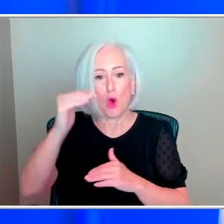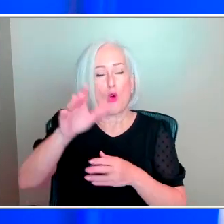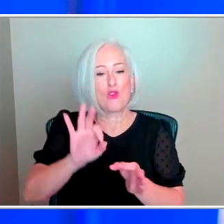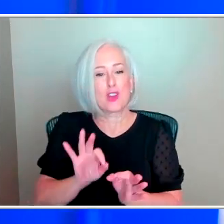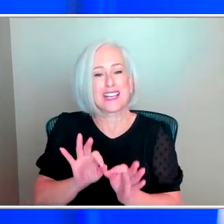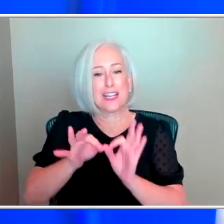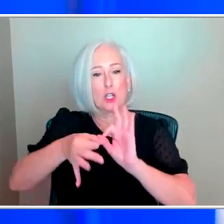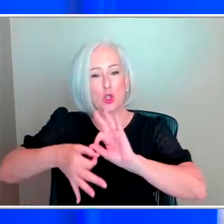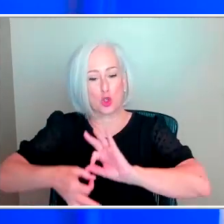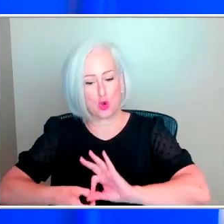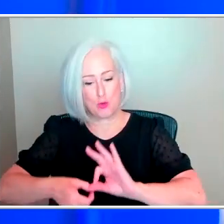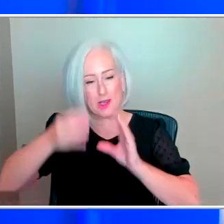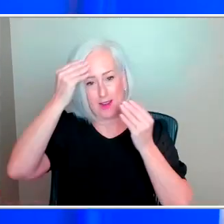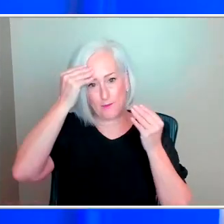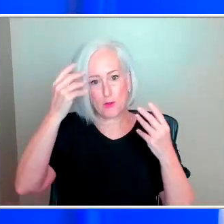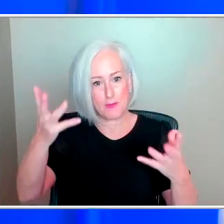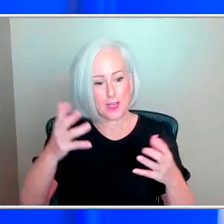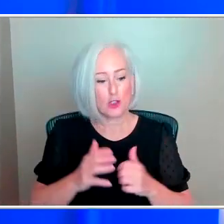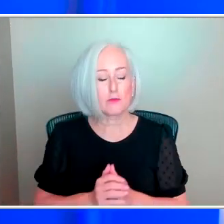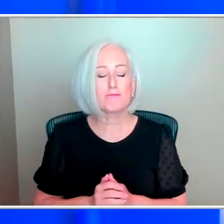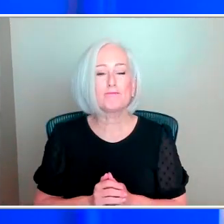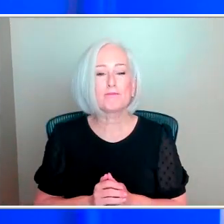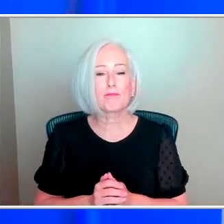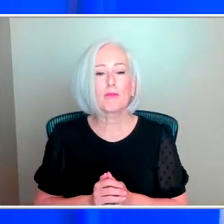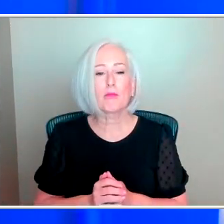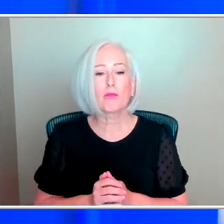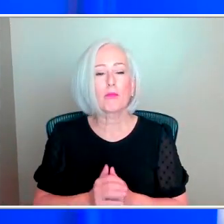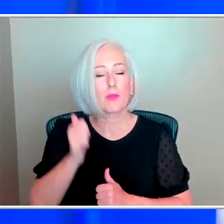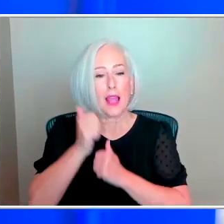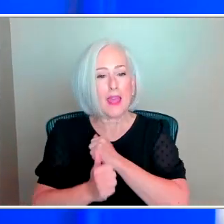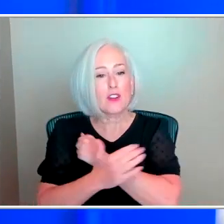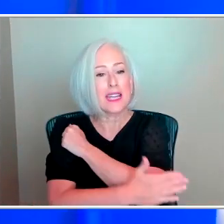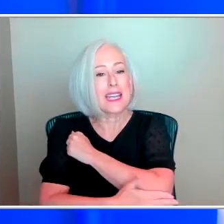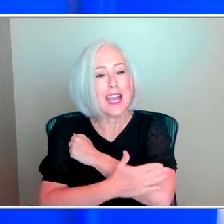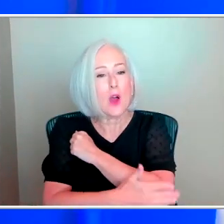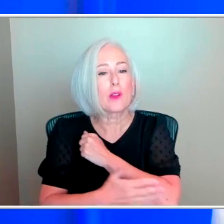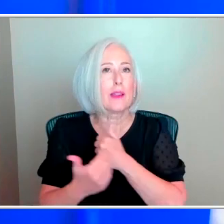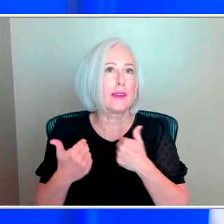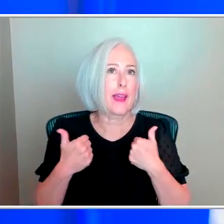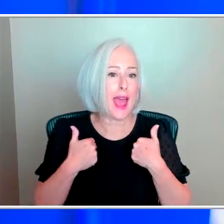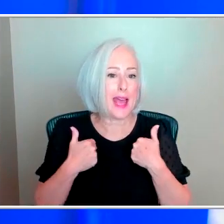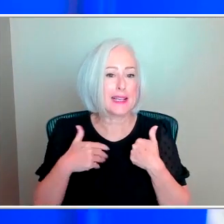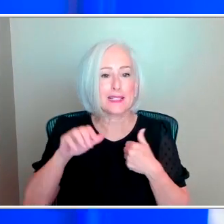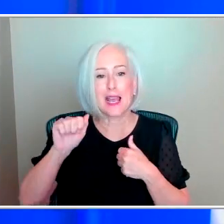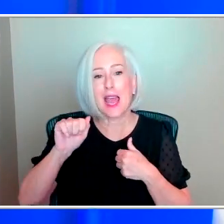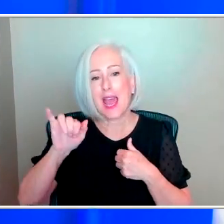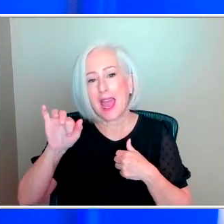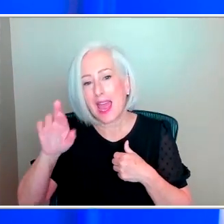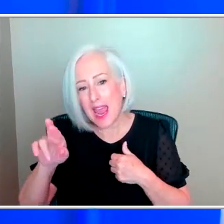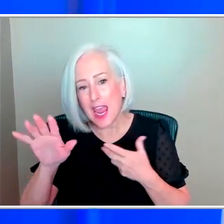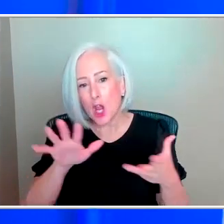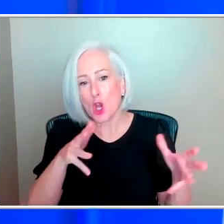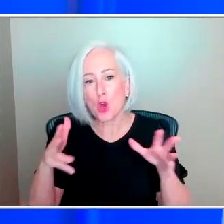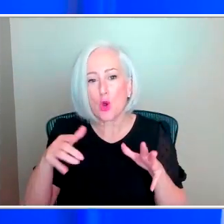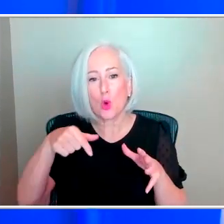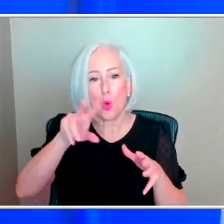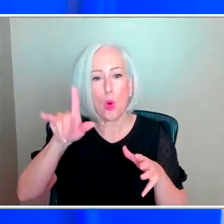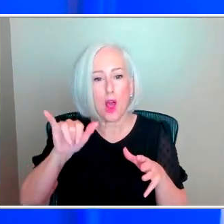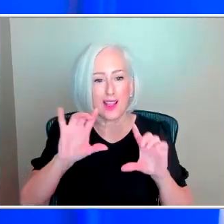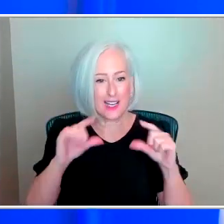information. And every county probably has an air quality group that's